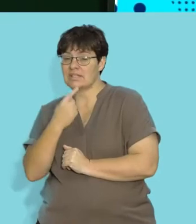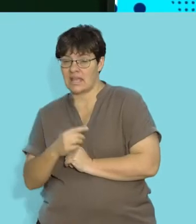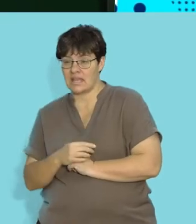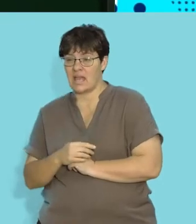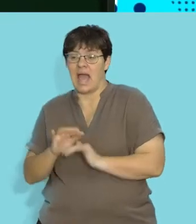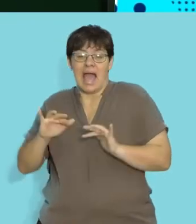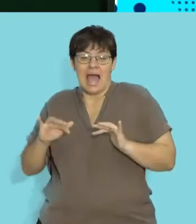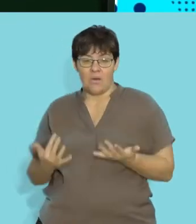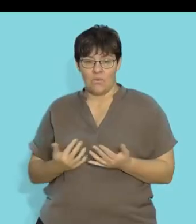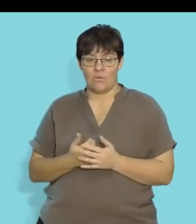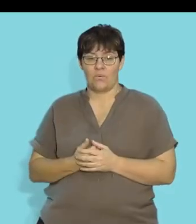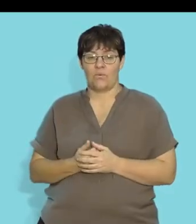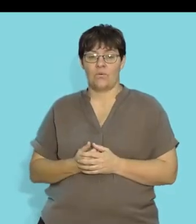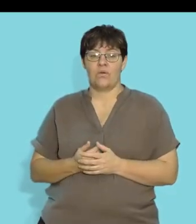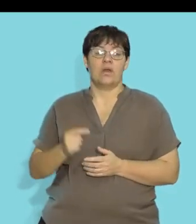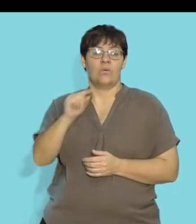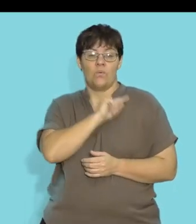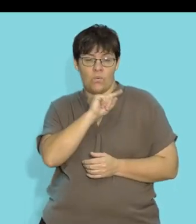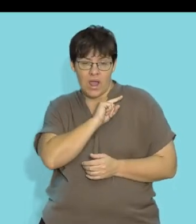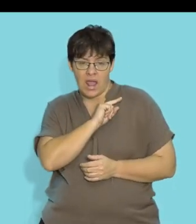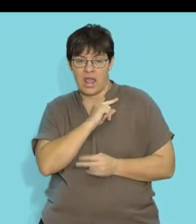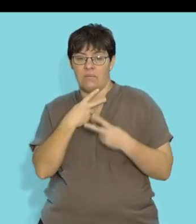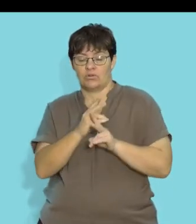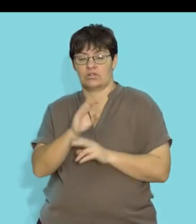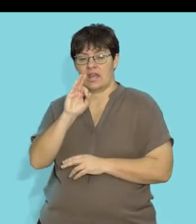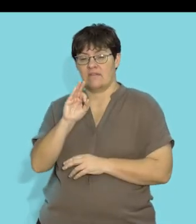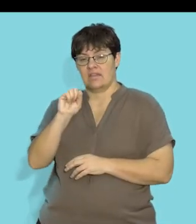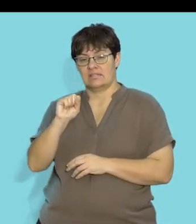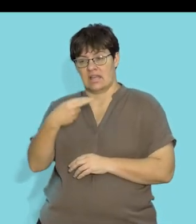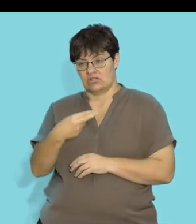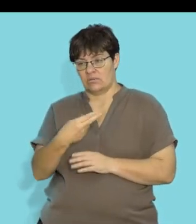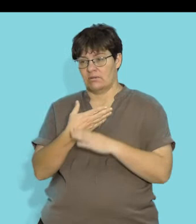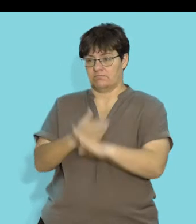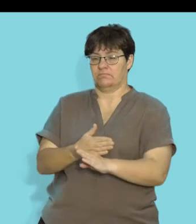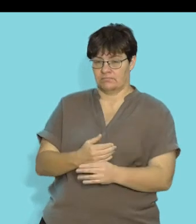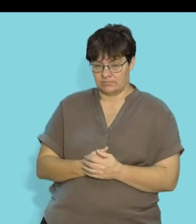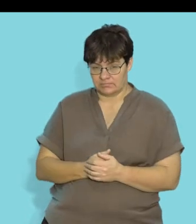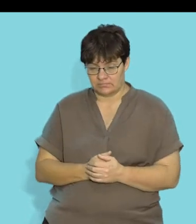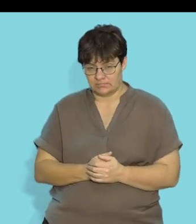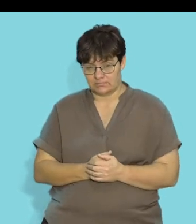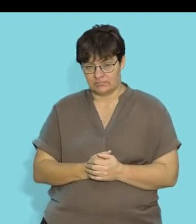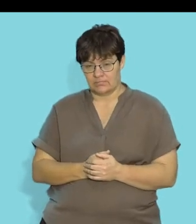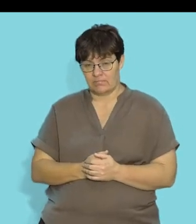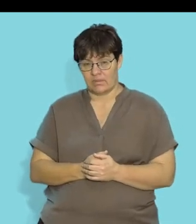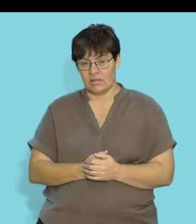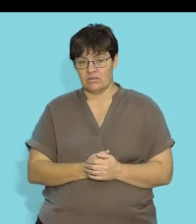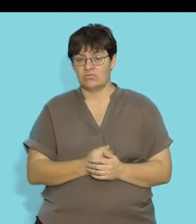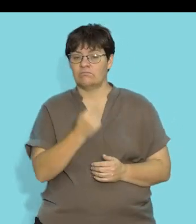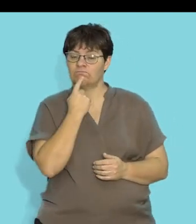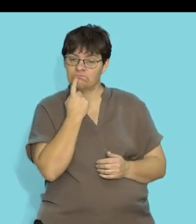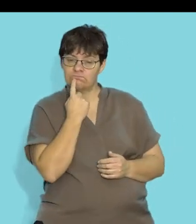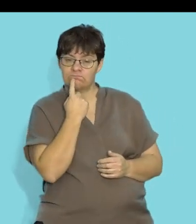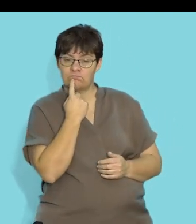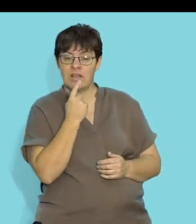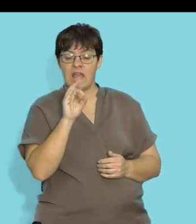question points explain how and why the production of FSH is inhibited. So the simple